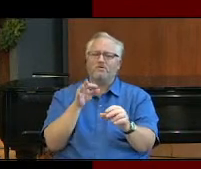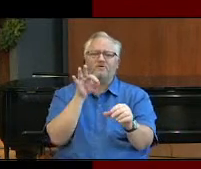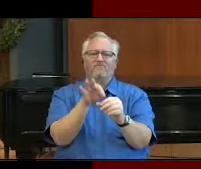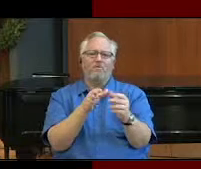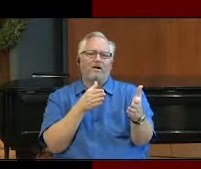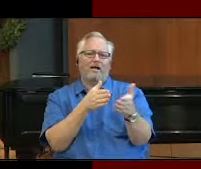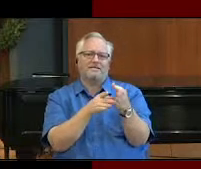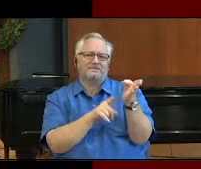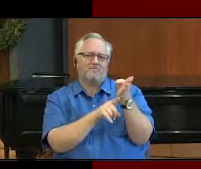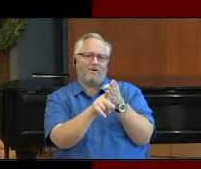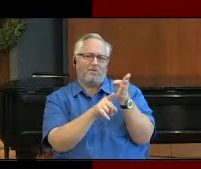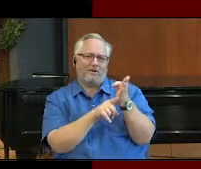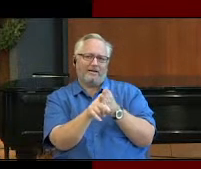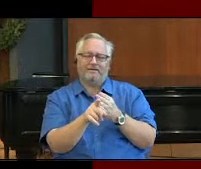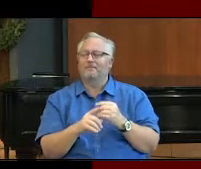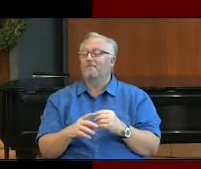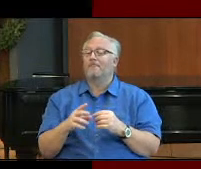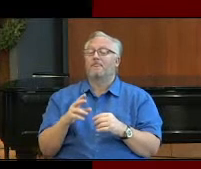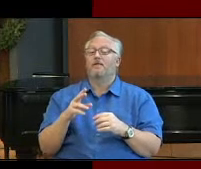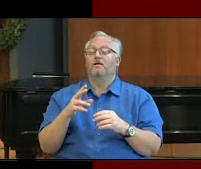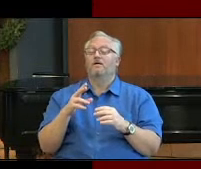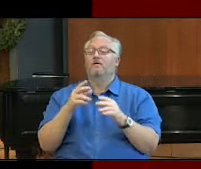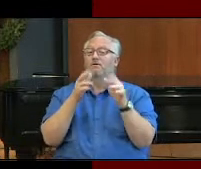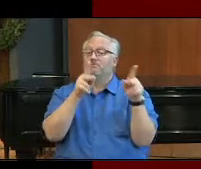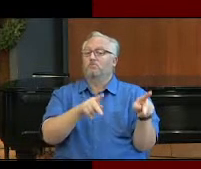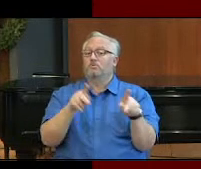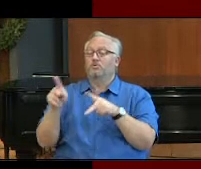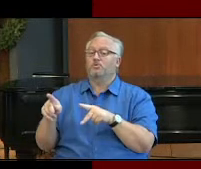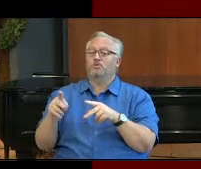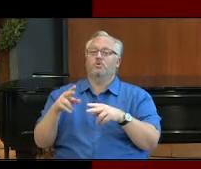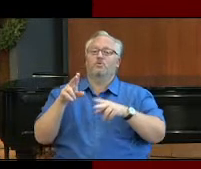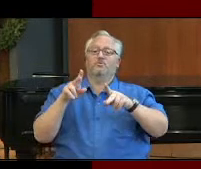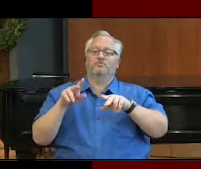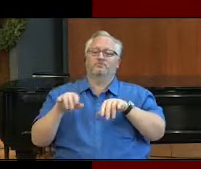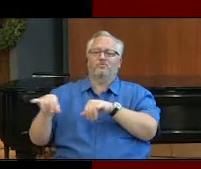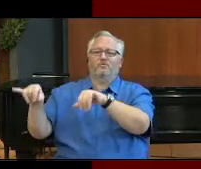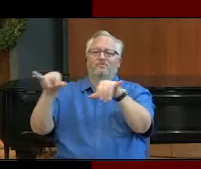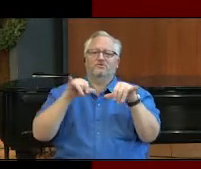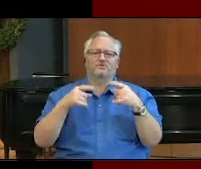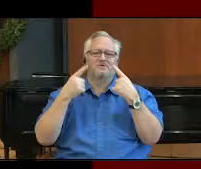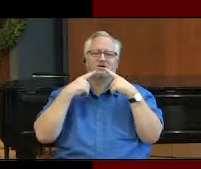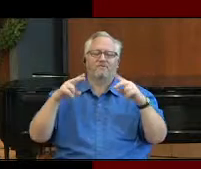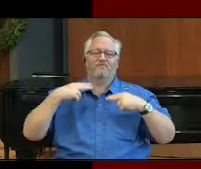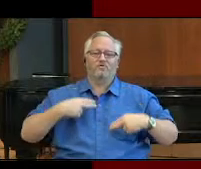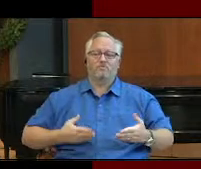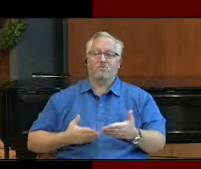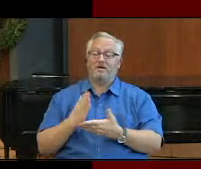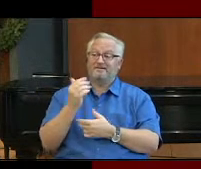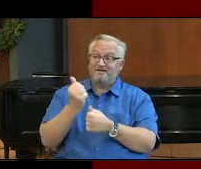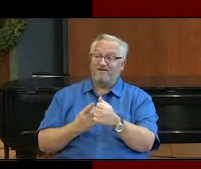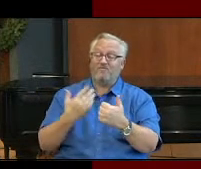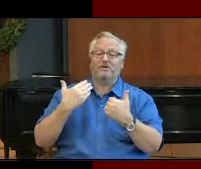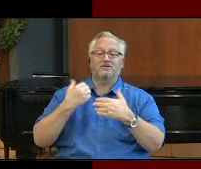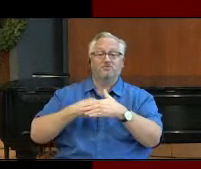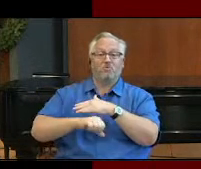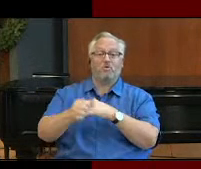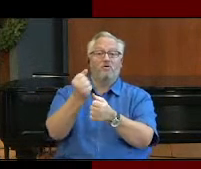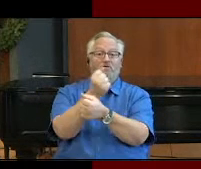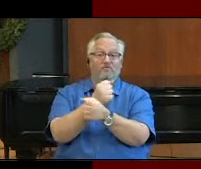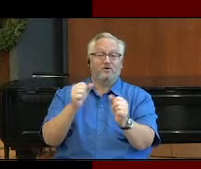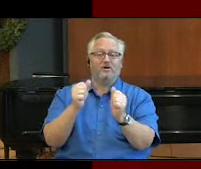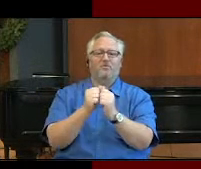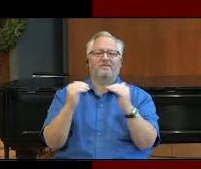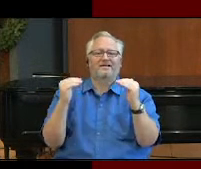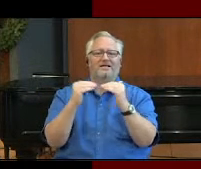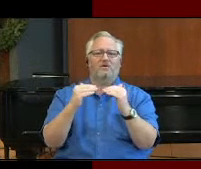minority. According to the Universal Declaration of Human Rights, we are all born free and equal in dignity and rights, and